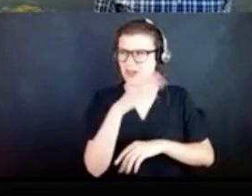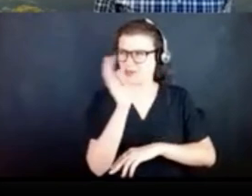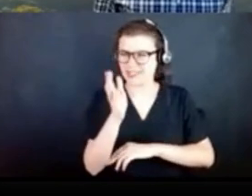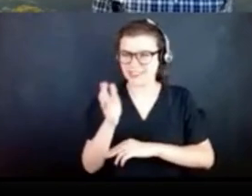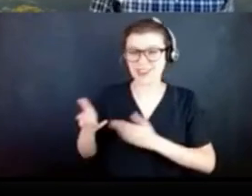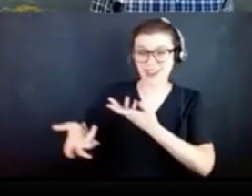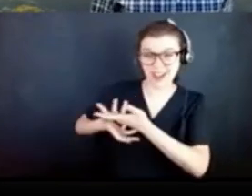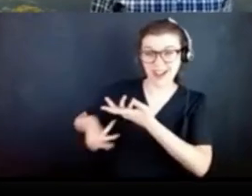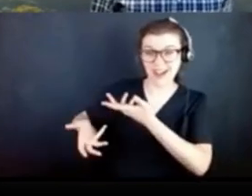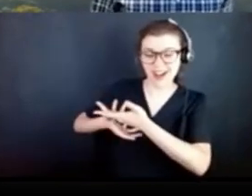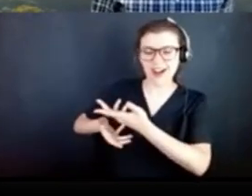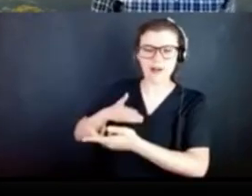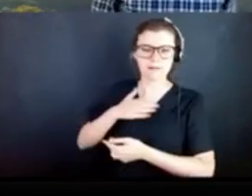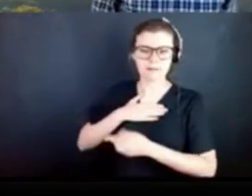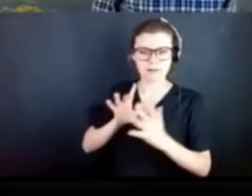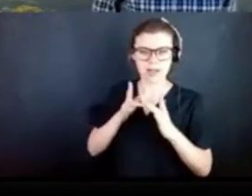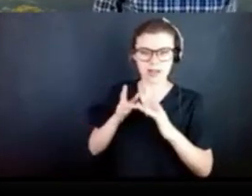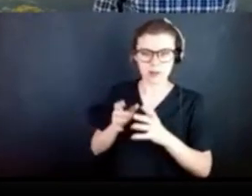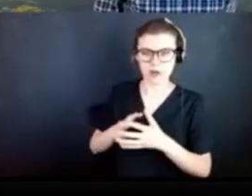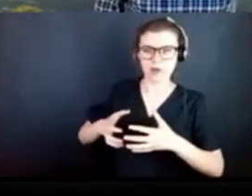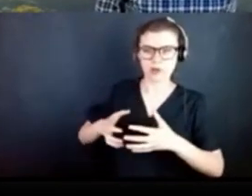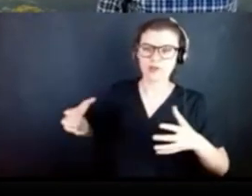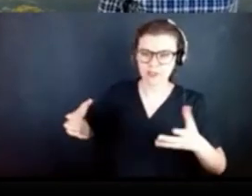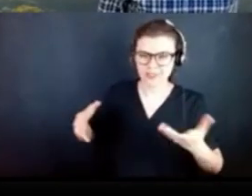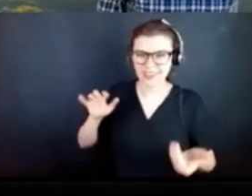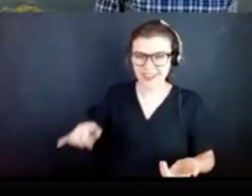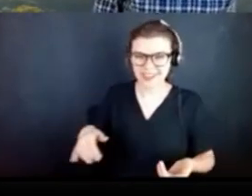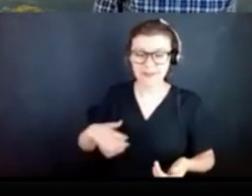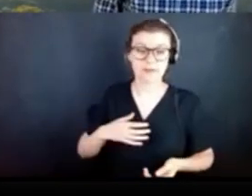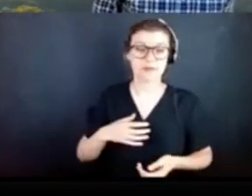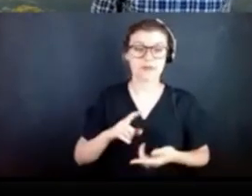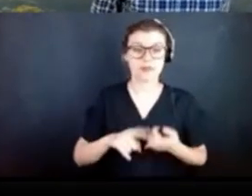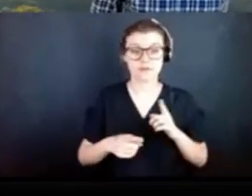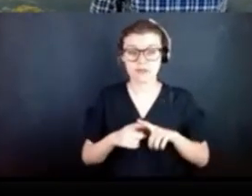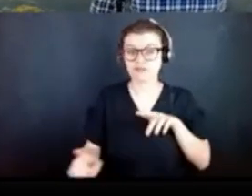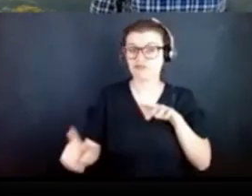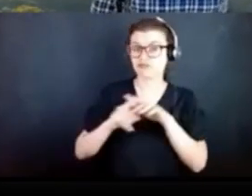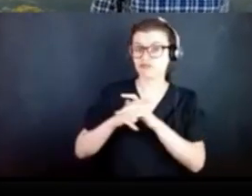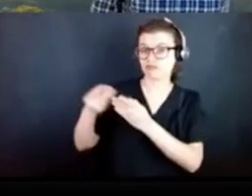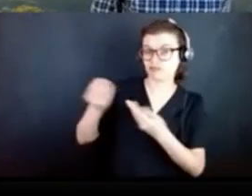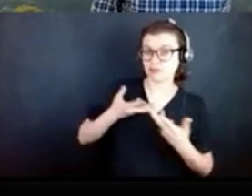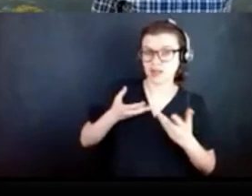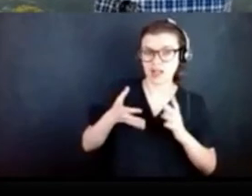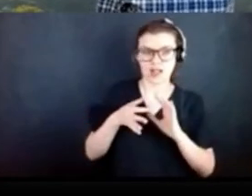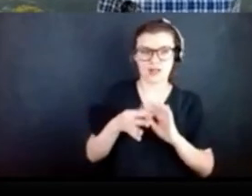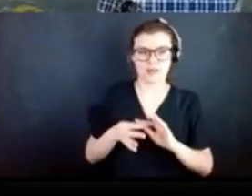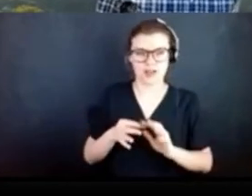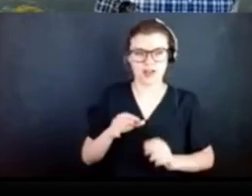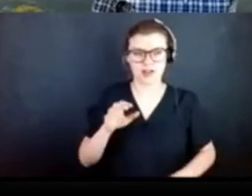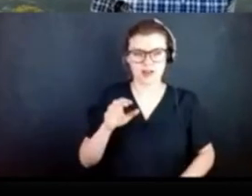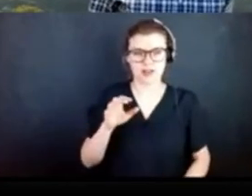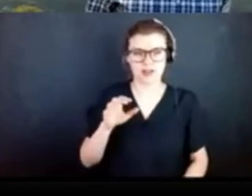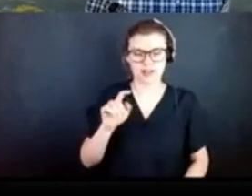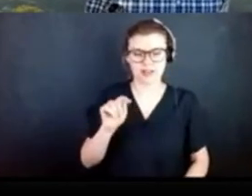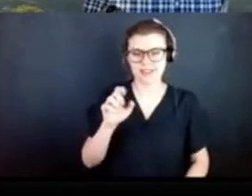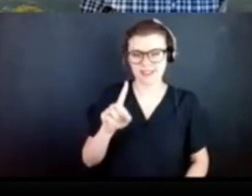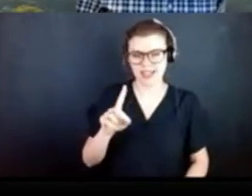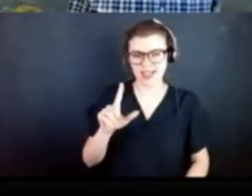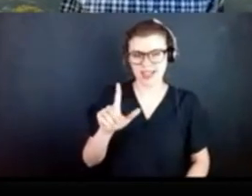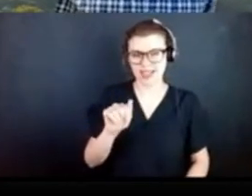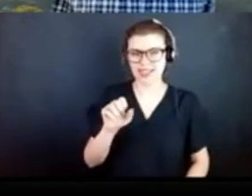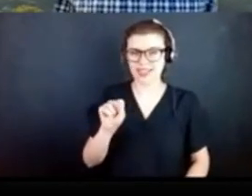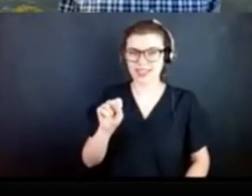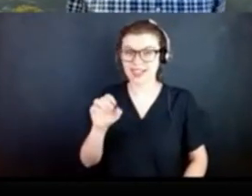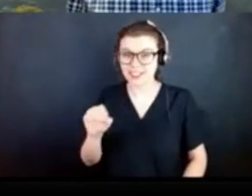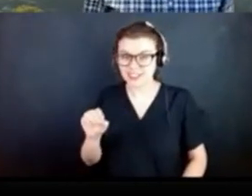with certain departmental colleagues. A friend shared with me about Ted Lasso, and that caused me and my wife to watch the show over the next couple of